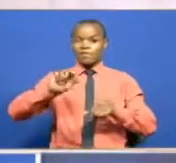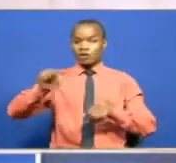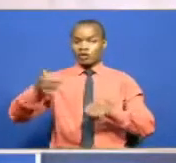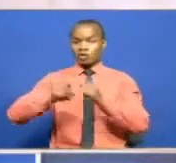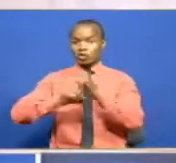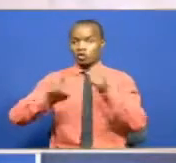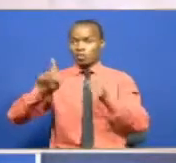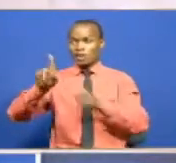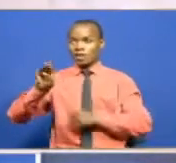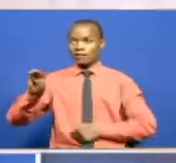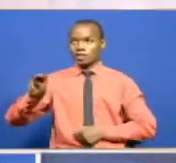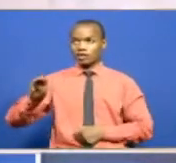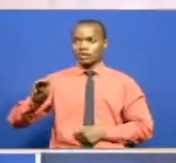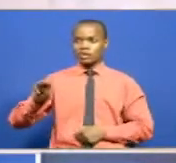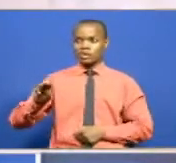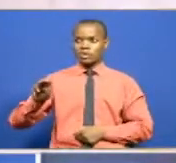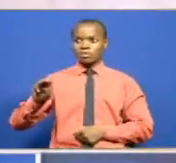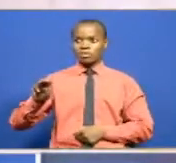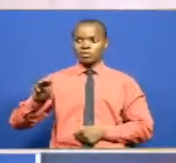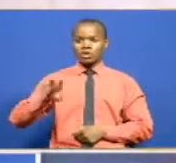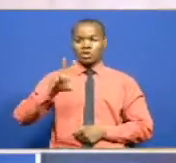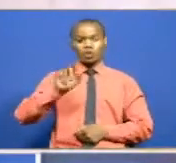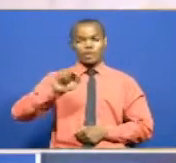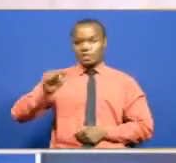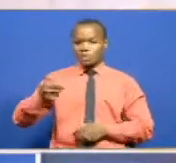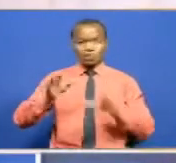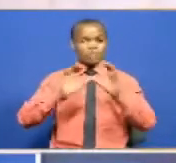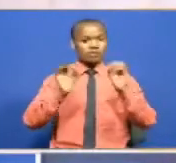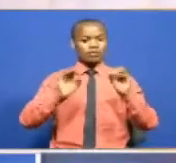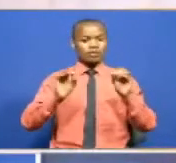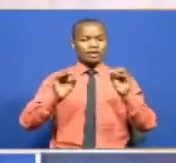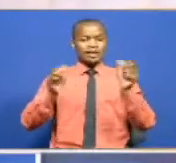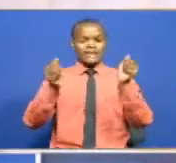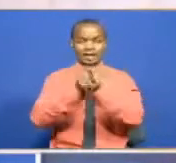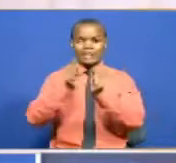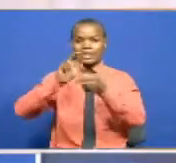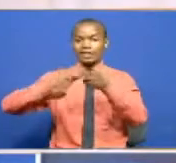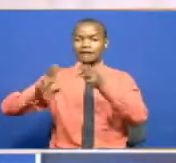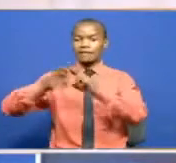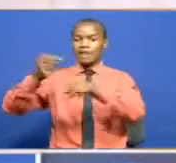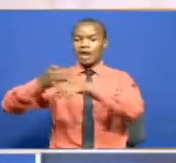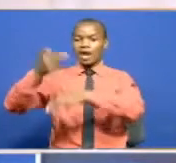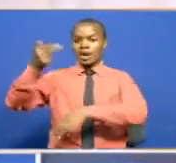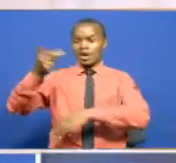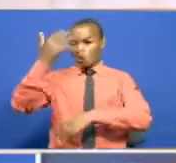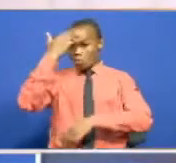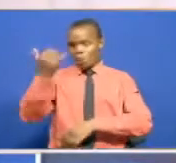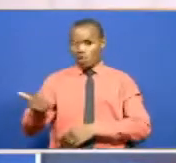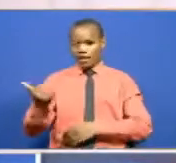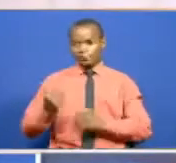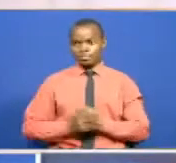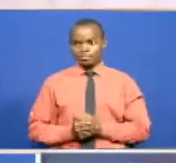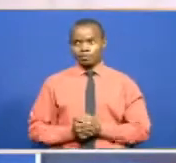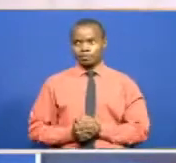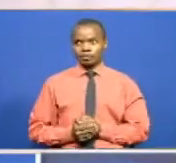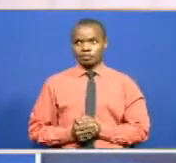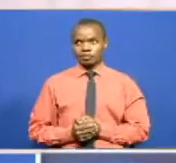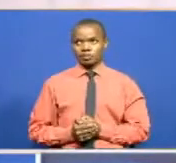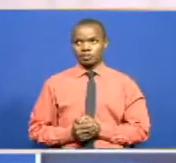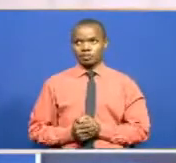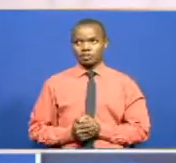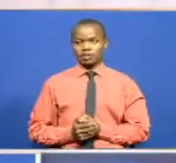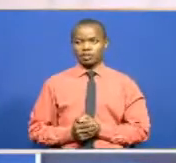1 million. Didn't go to 20,000, it went tenfold higher. And the question was why? It's